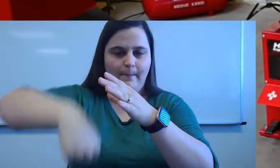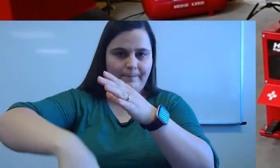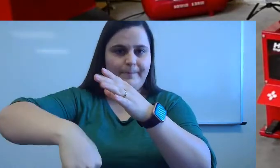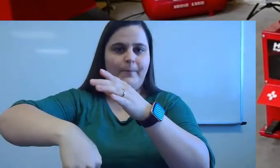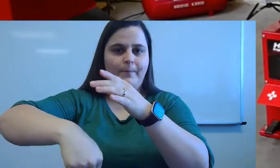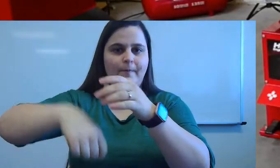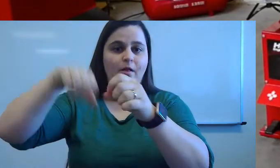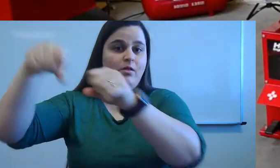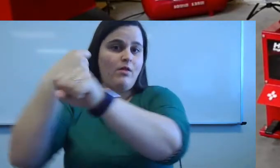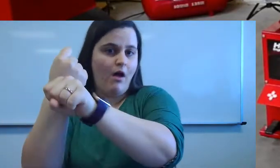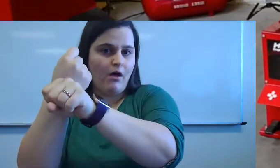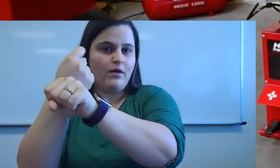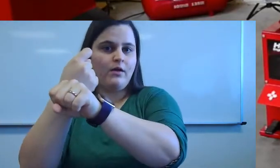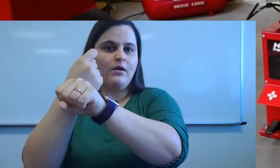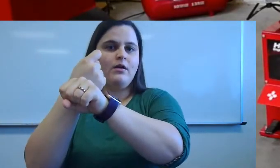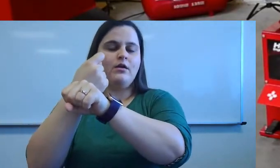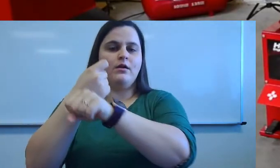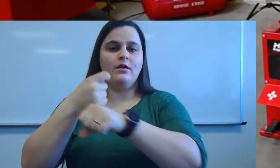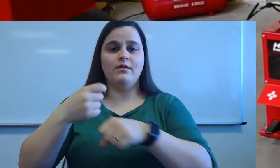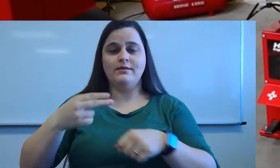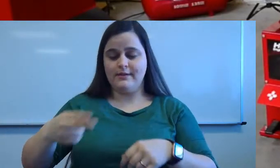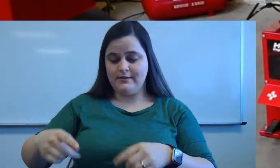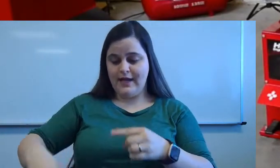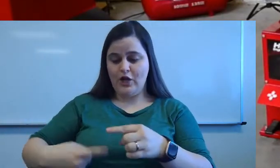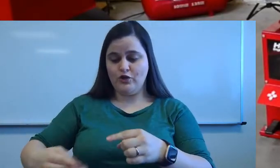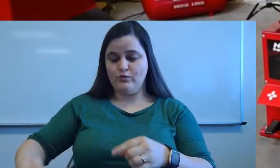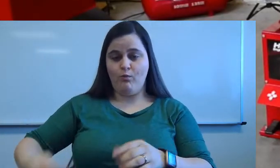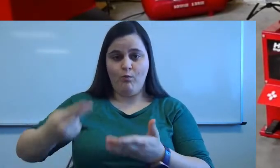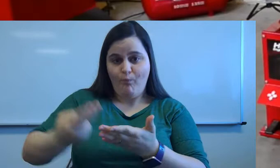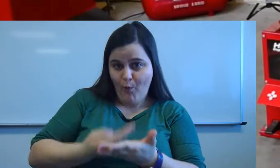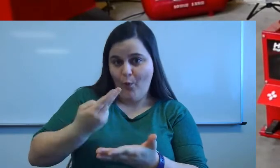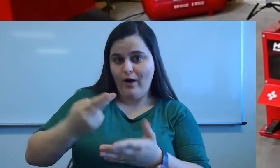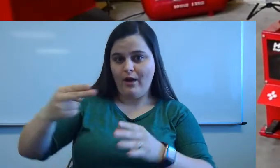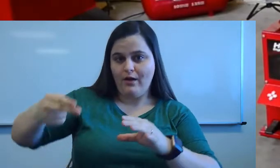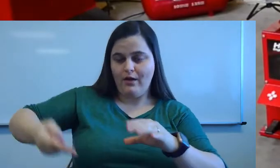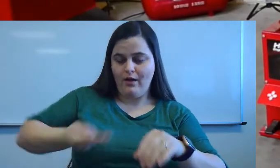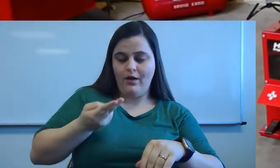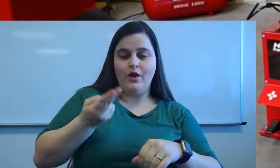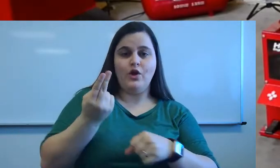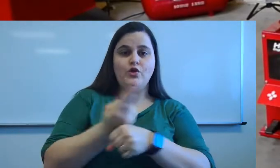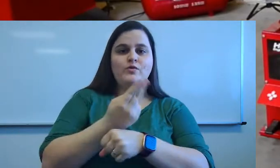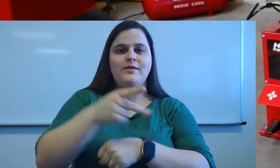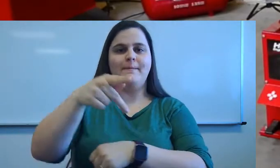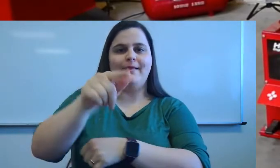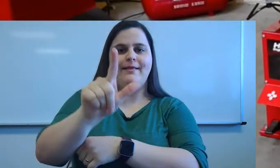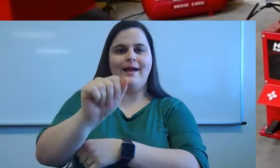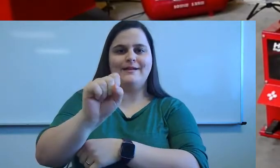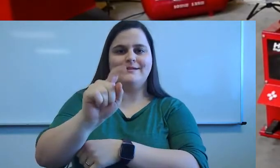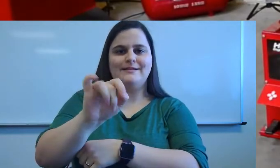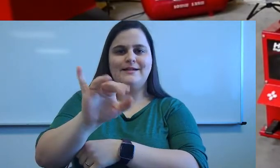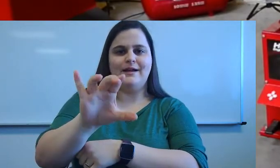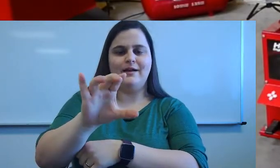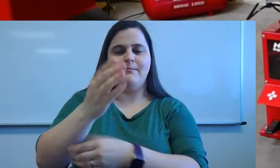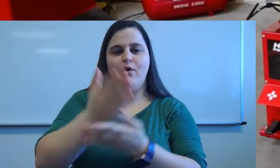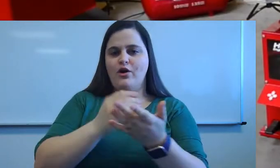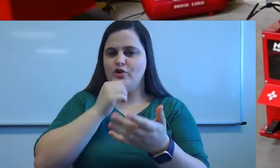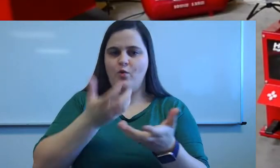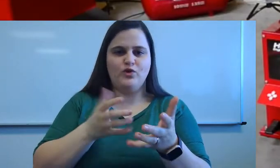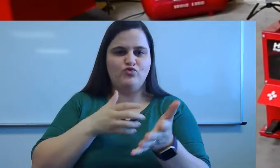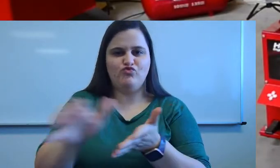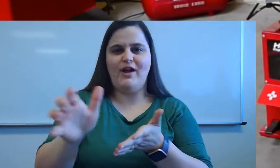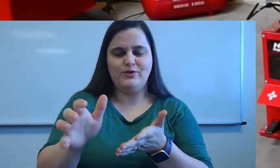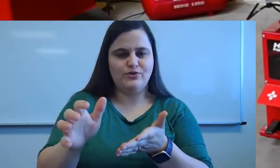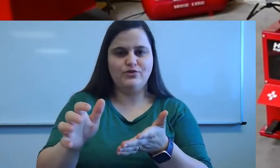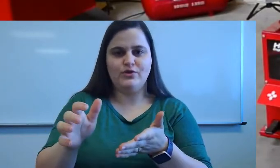Lock it into place. I'm going to take our tire spoon and we want to use the nice plastic part so we don't mar or scratch anything on our